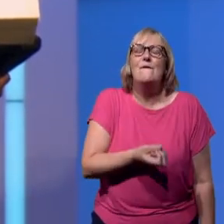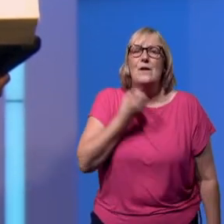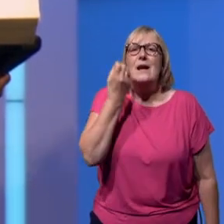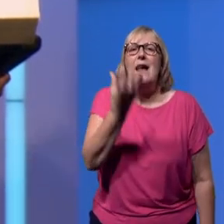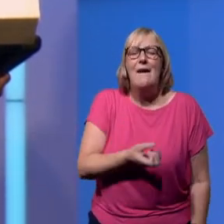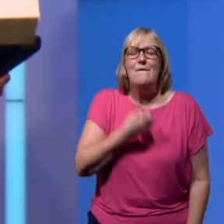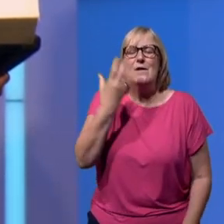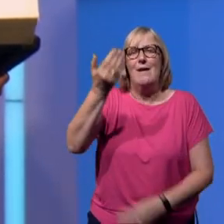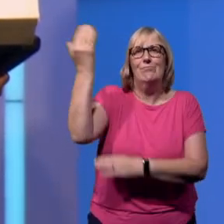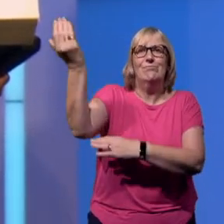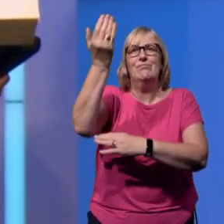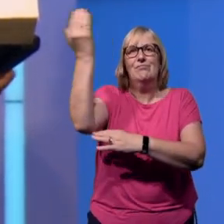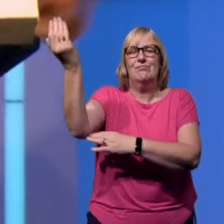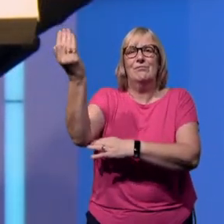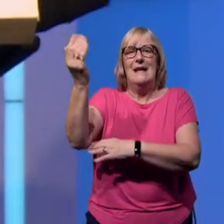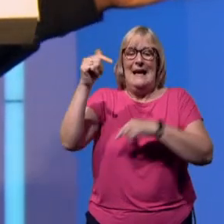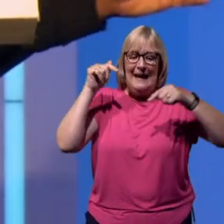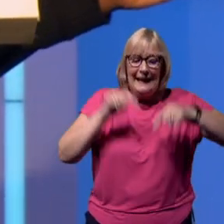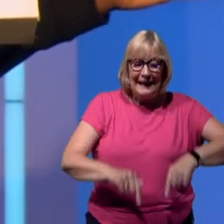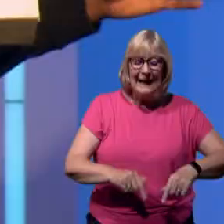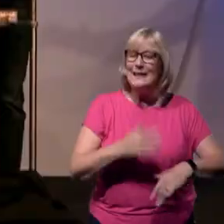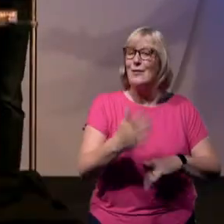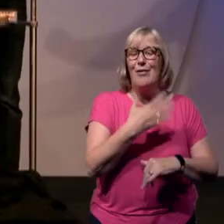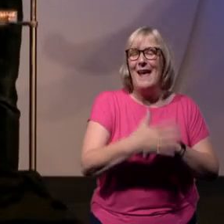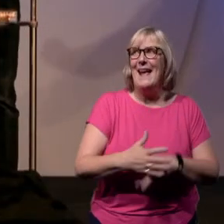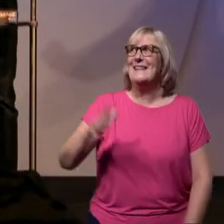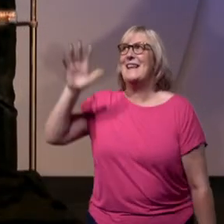day. Let's bow our heads.